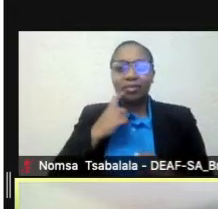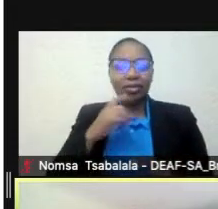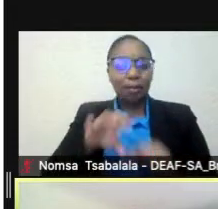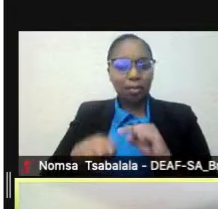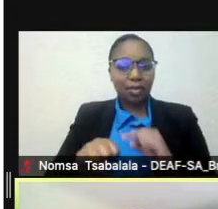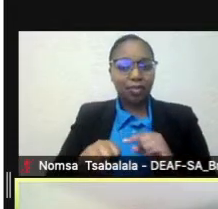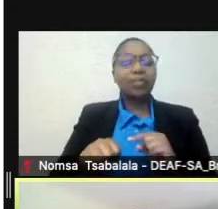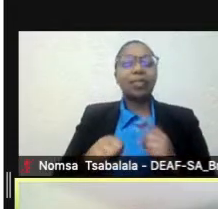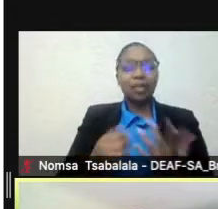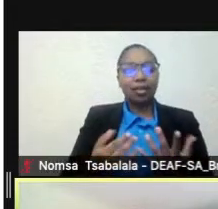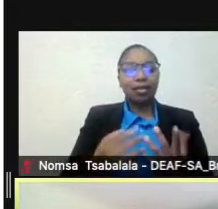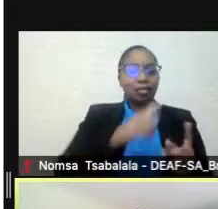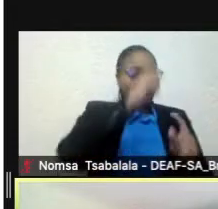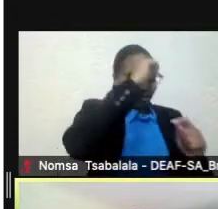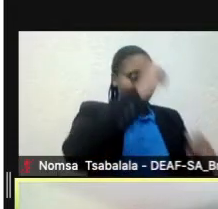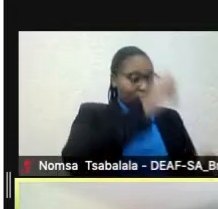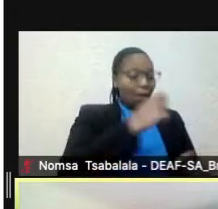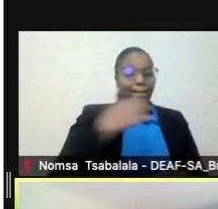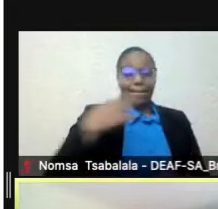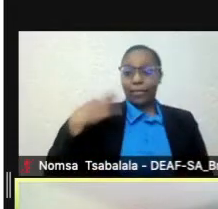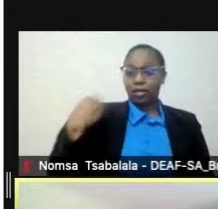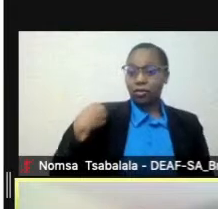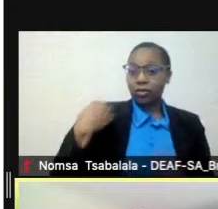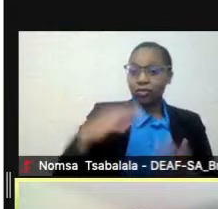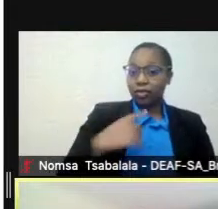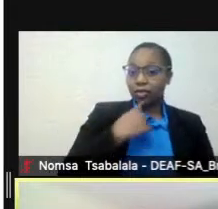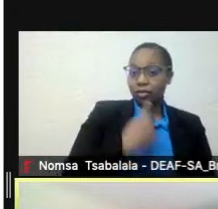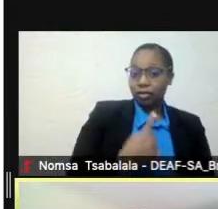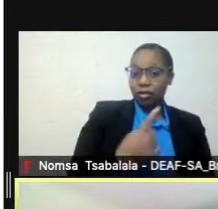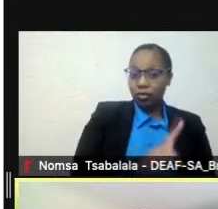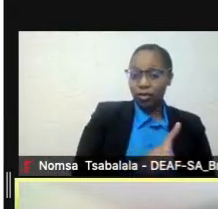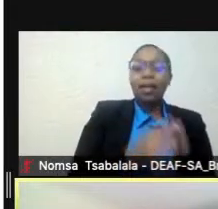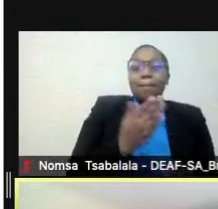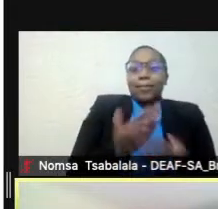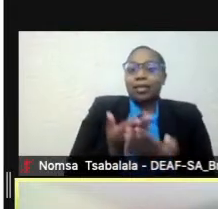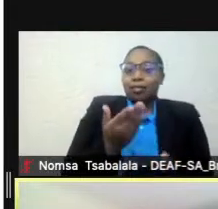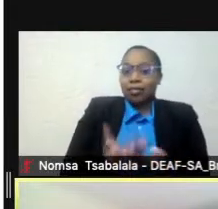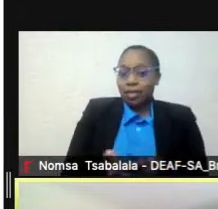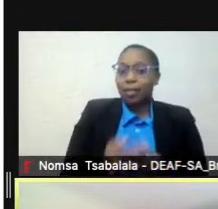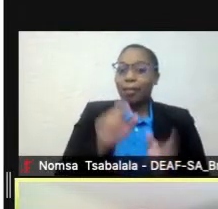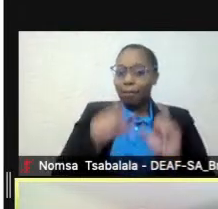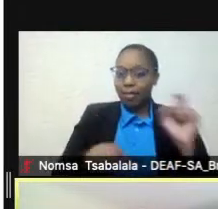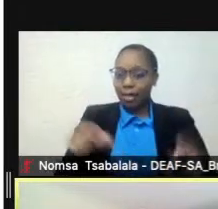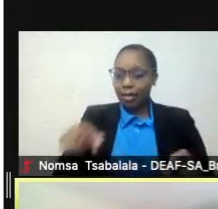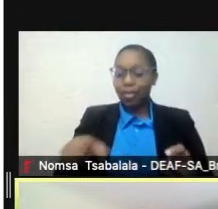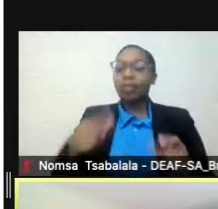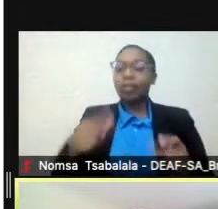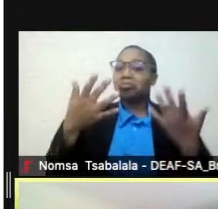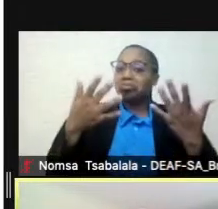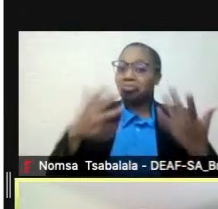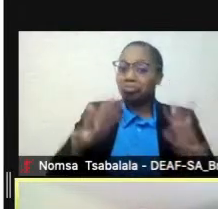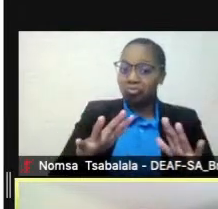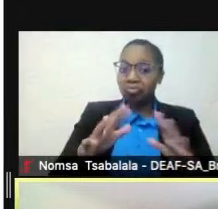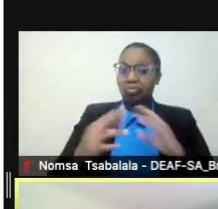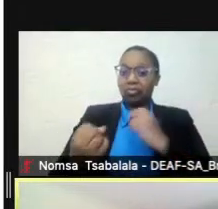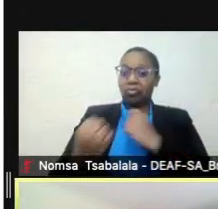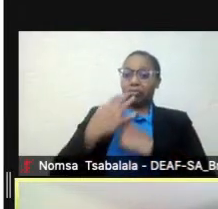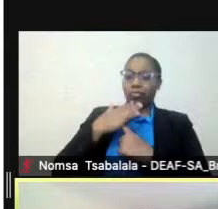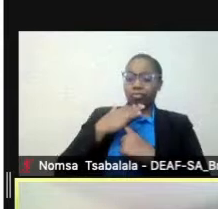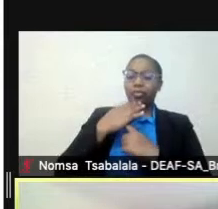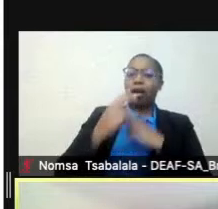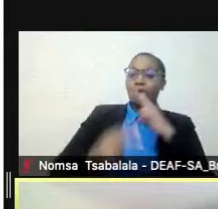the Honourable Minister mentioned, in terms of the possibility of people who have already been reinfected,